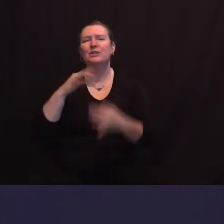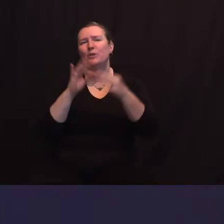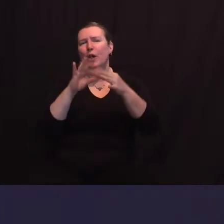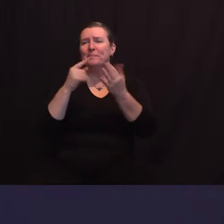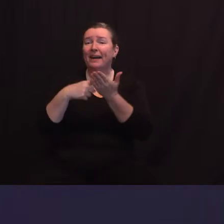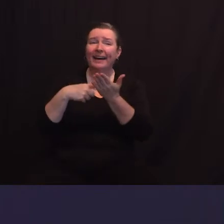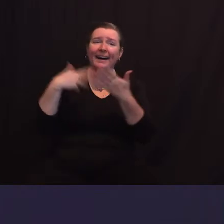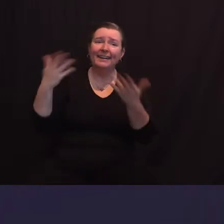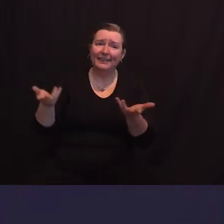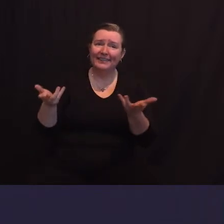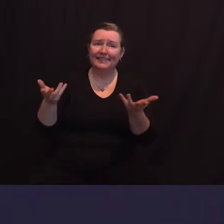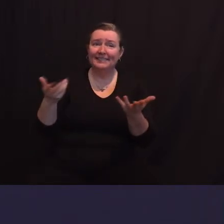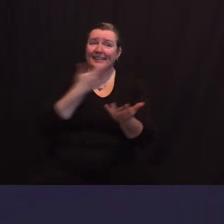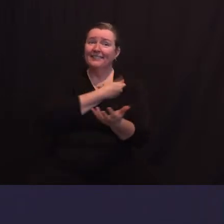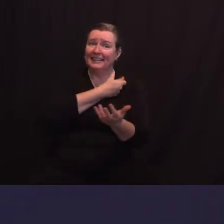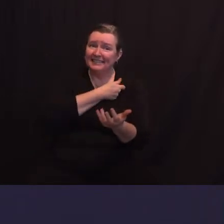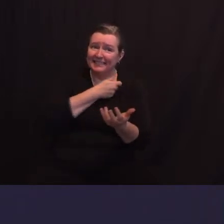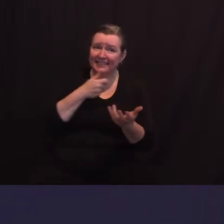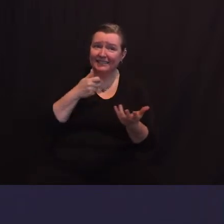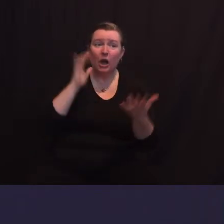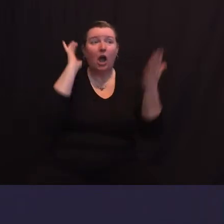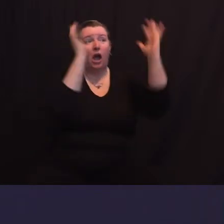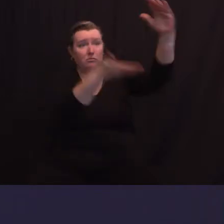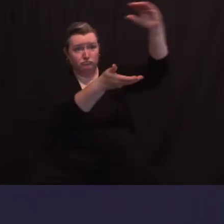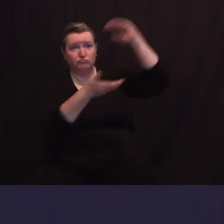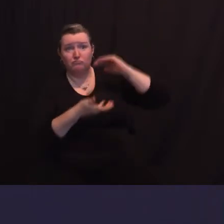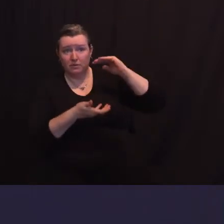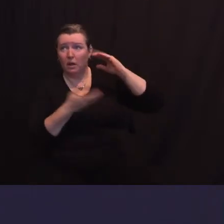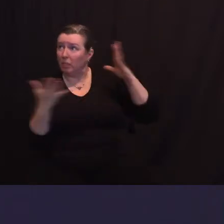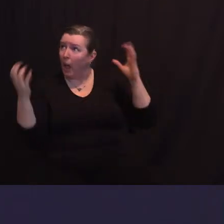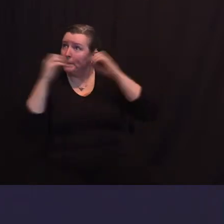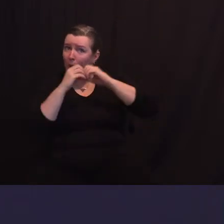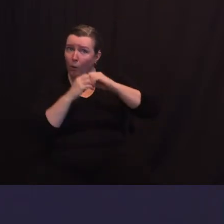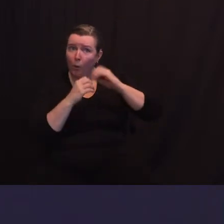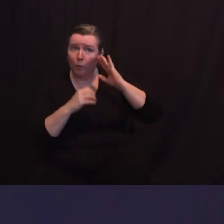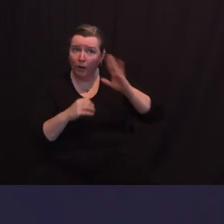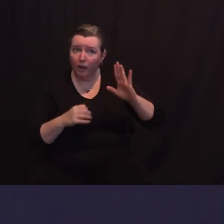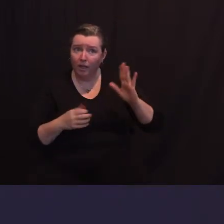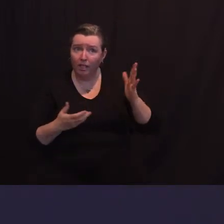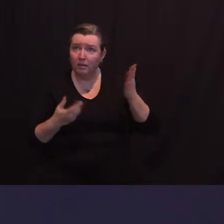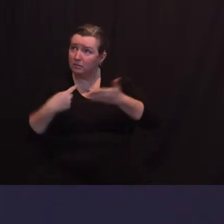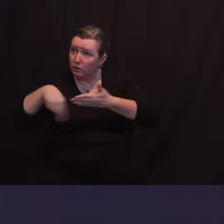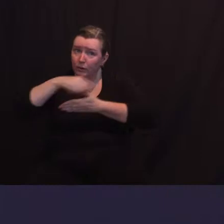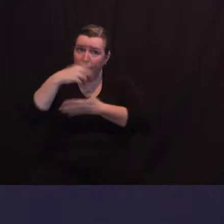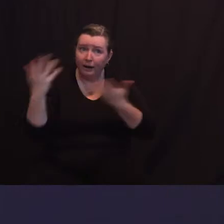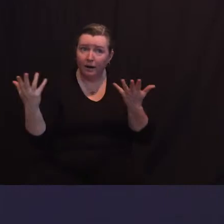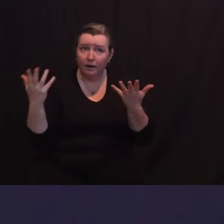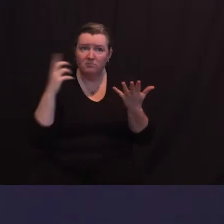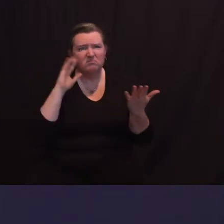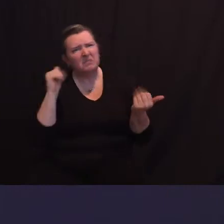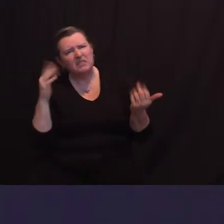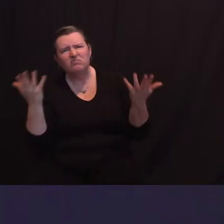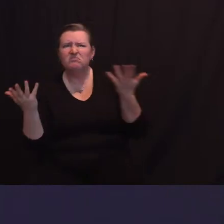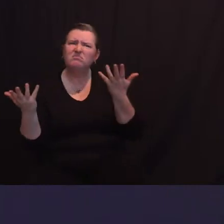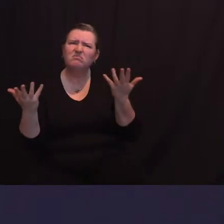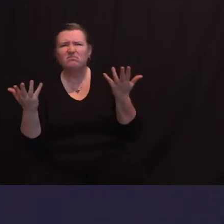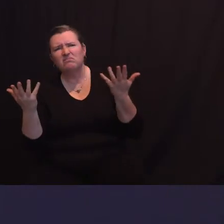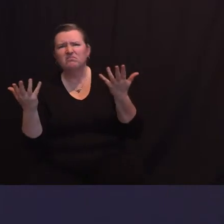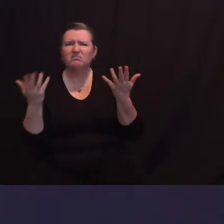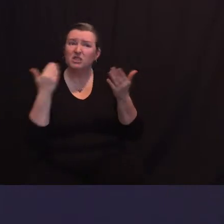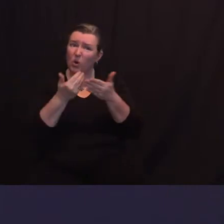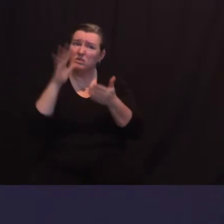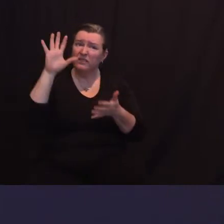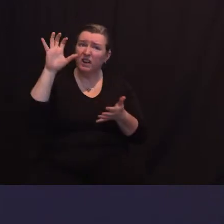vaccine supply. Would you say that next week, we're expecting nearly 500,000 doses, this is the beginning of the quantum leap?